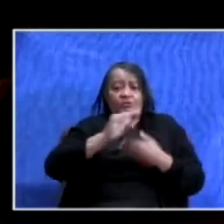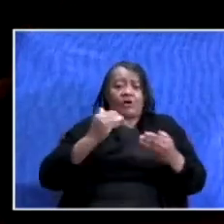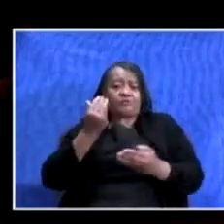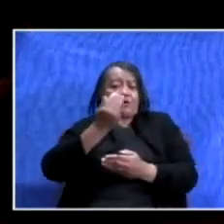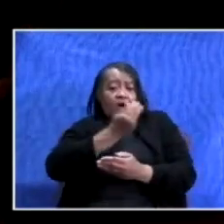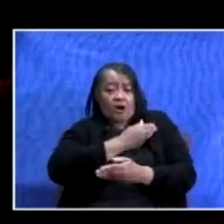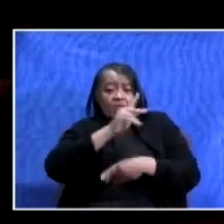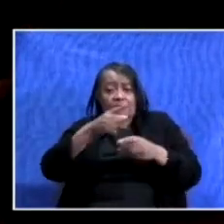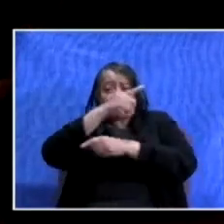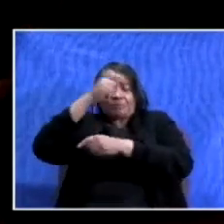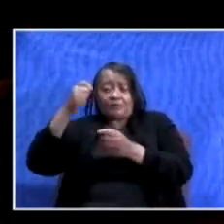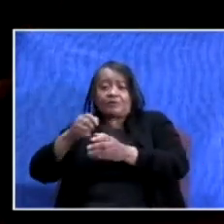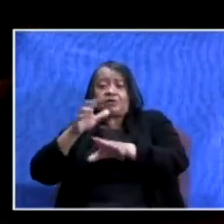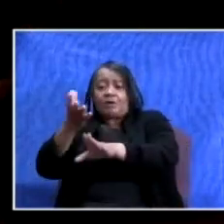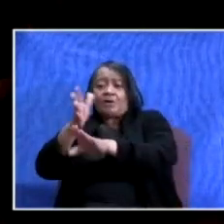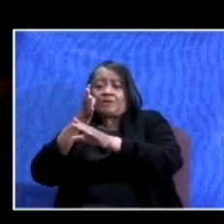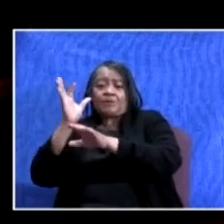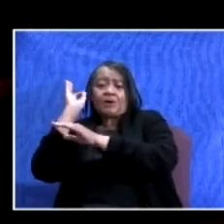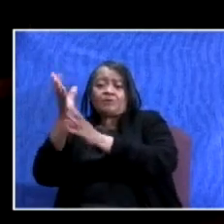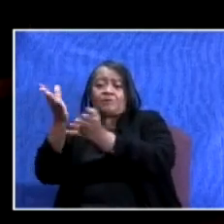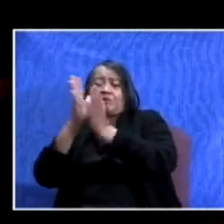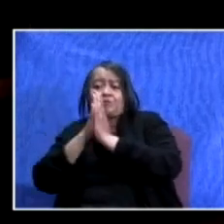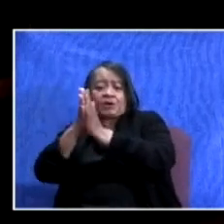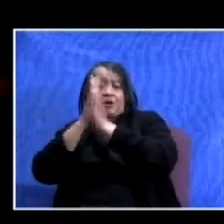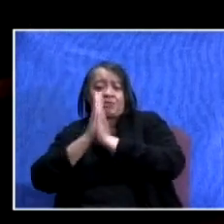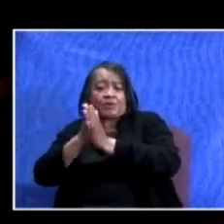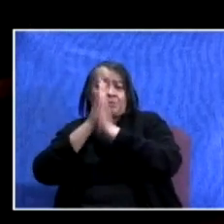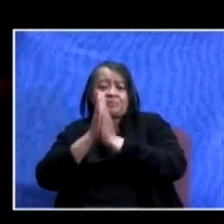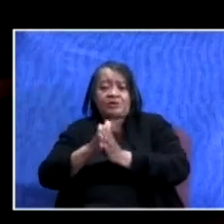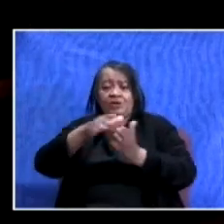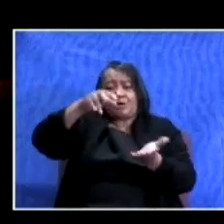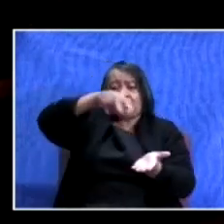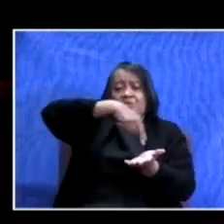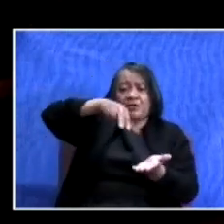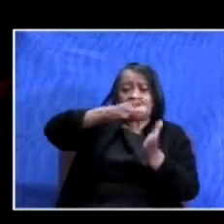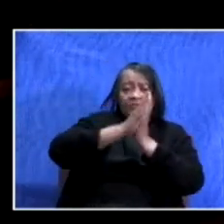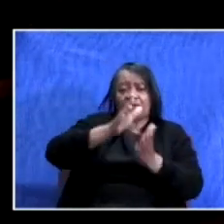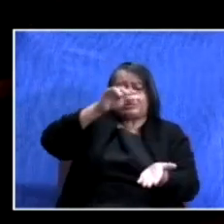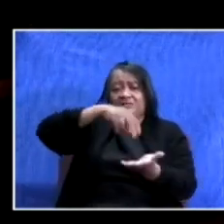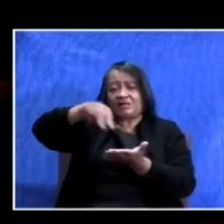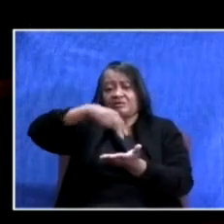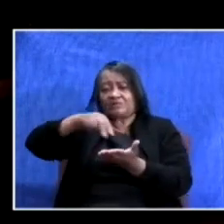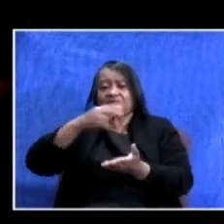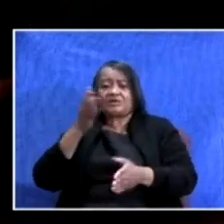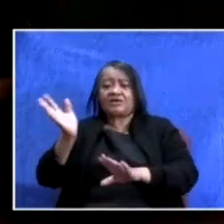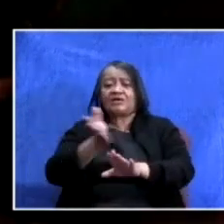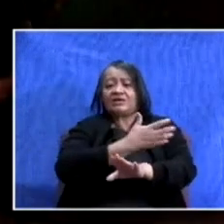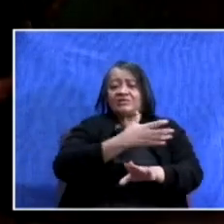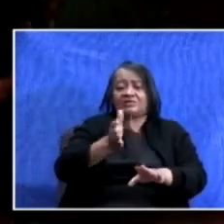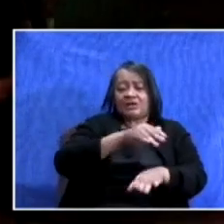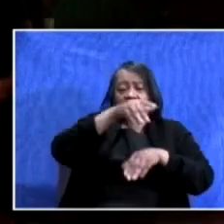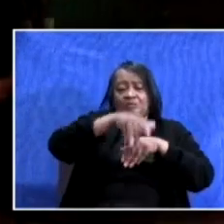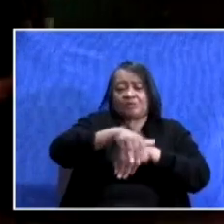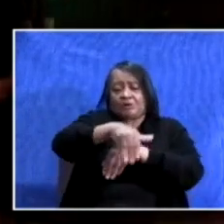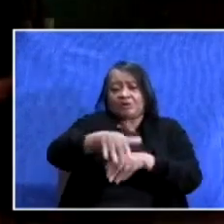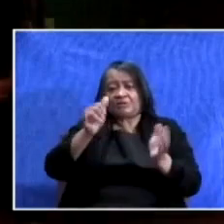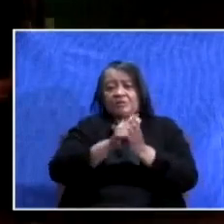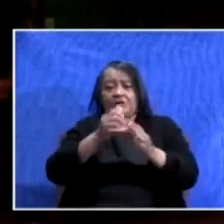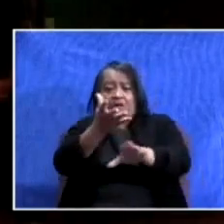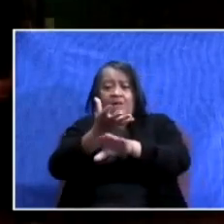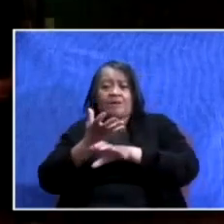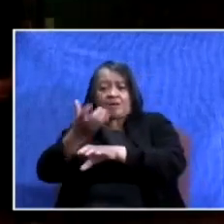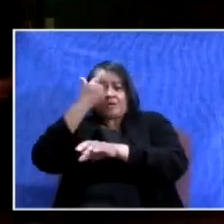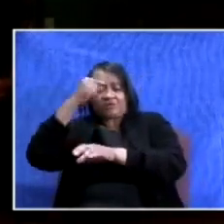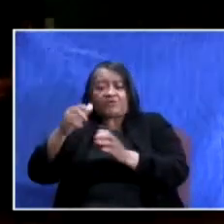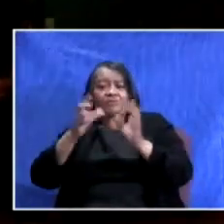we have petitioned and preached and prayed and tap danced and grinned and sang peacefully march and begged for a